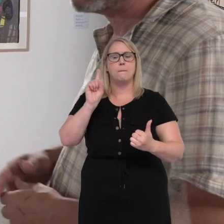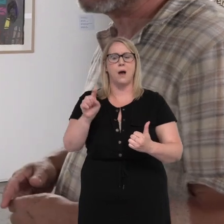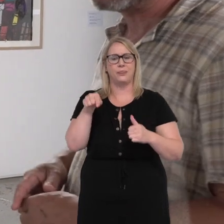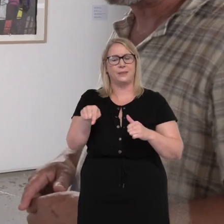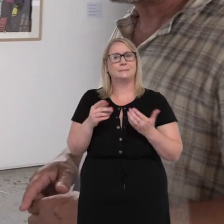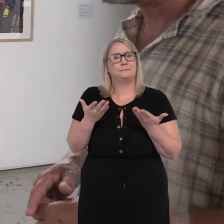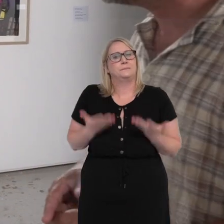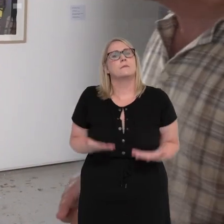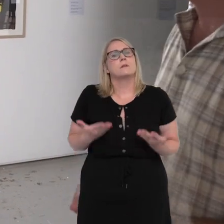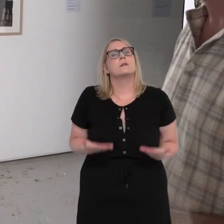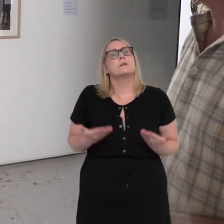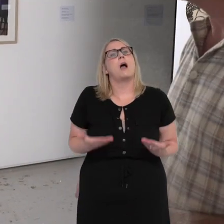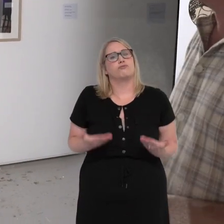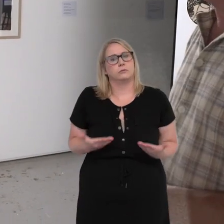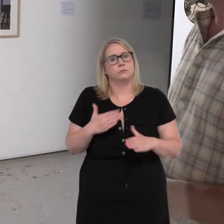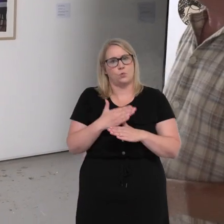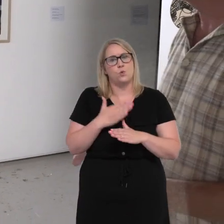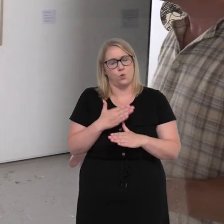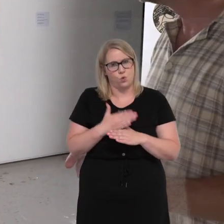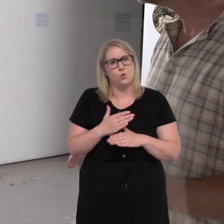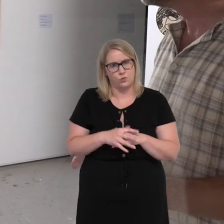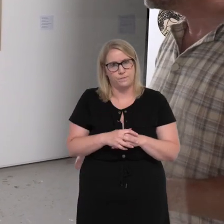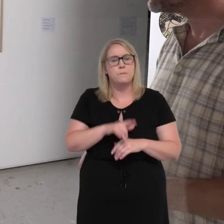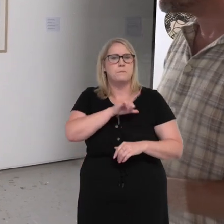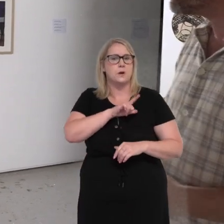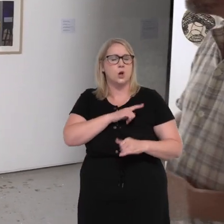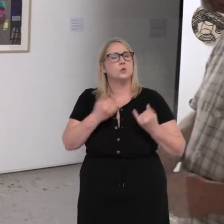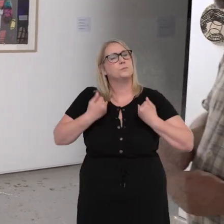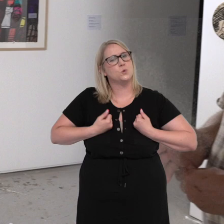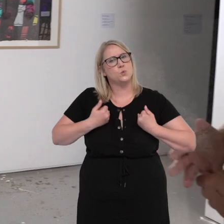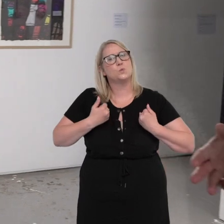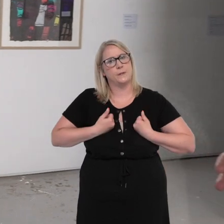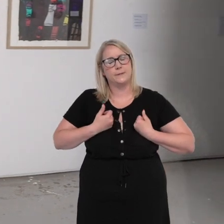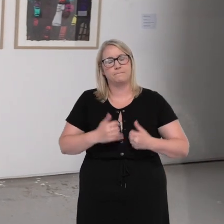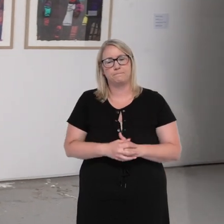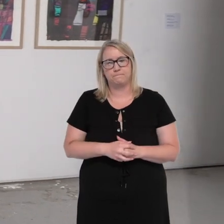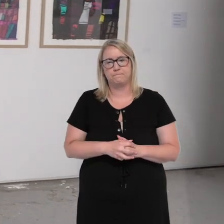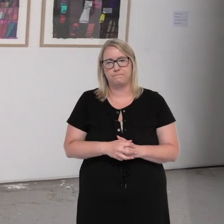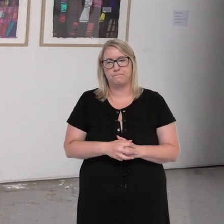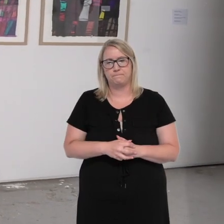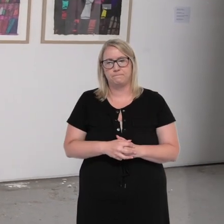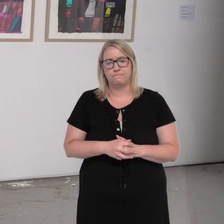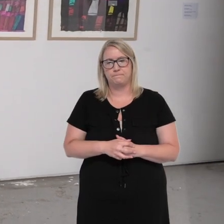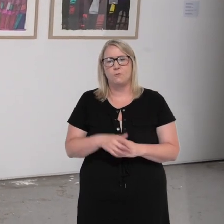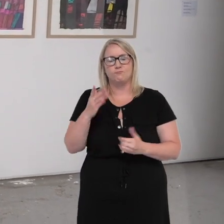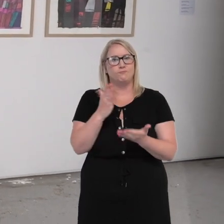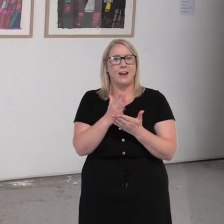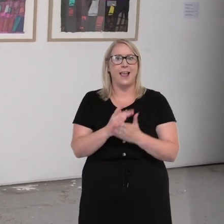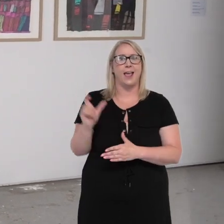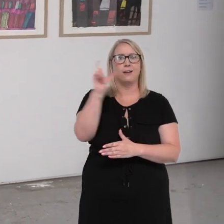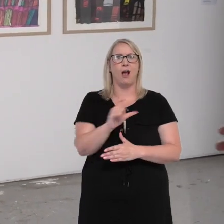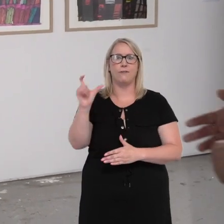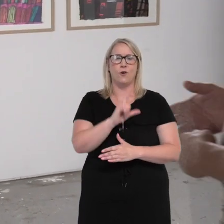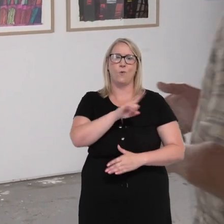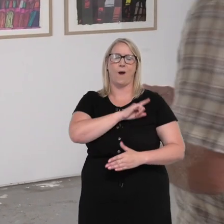his current work. Very colourful, partly because of the great pens that he's got,